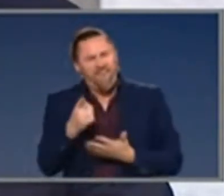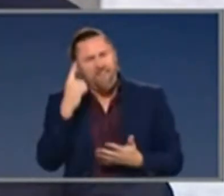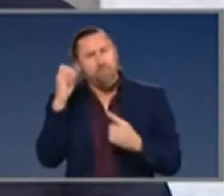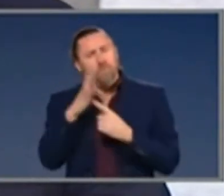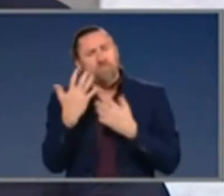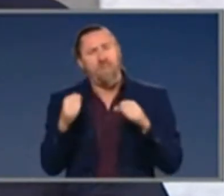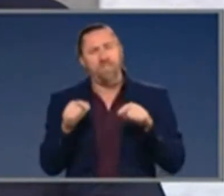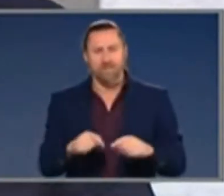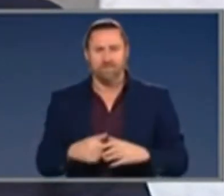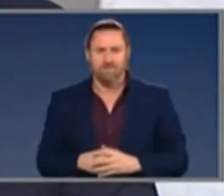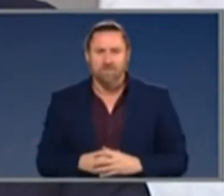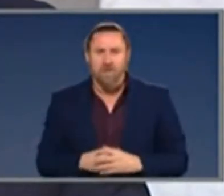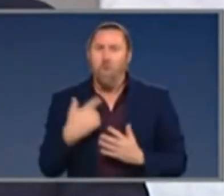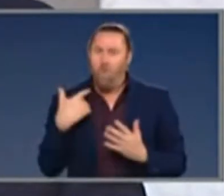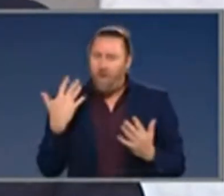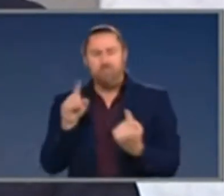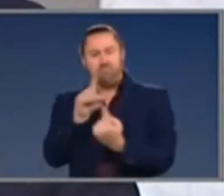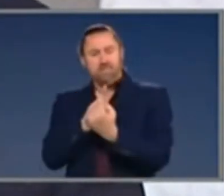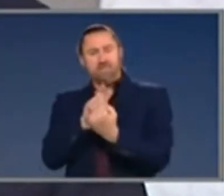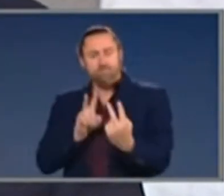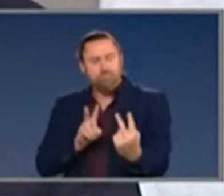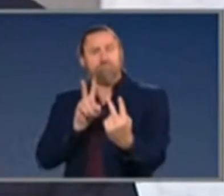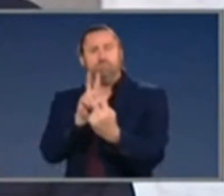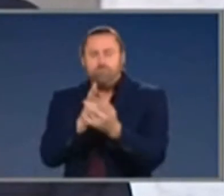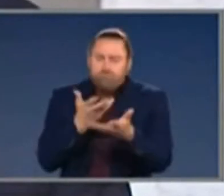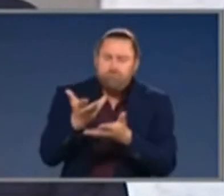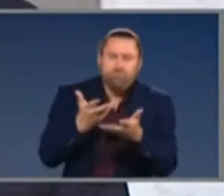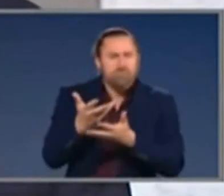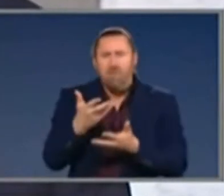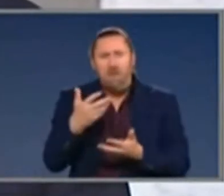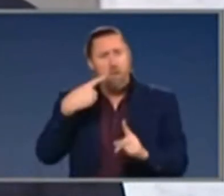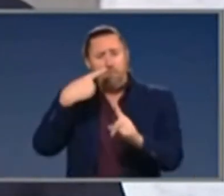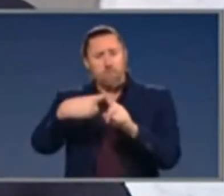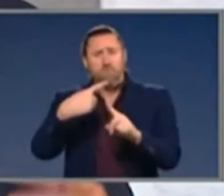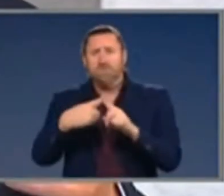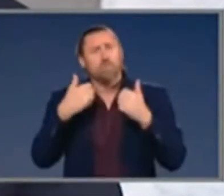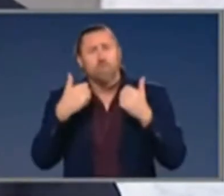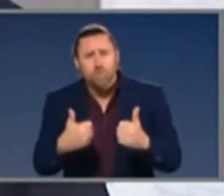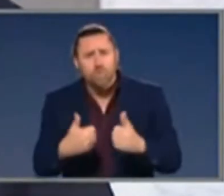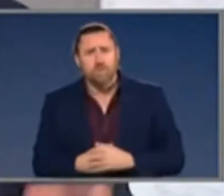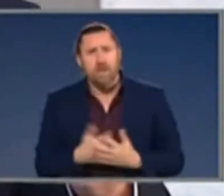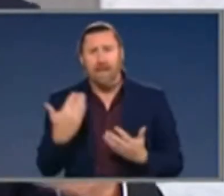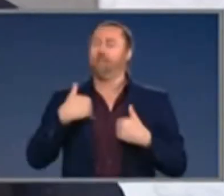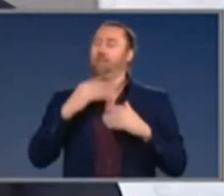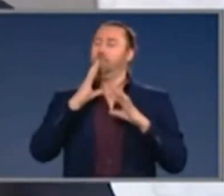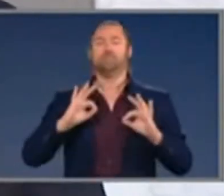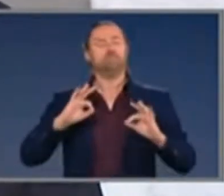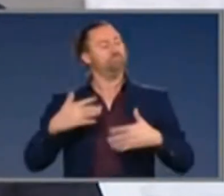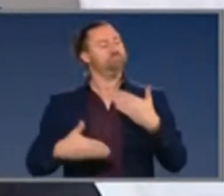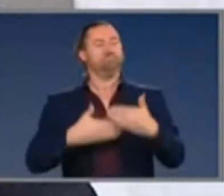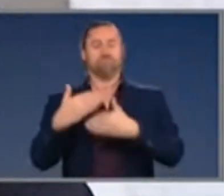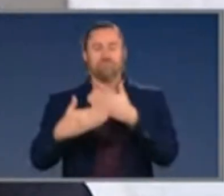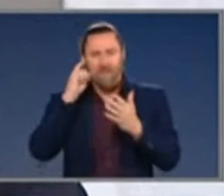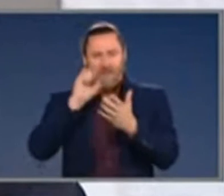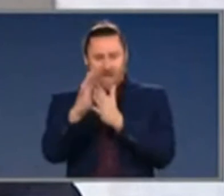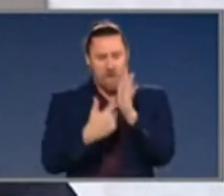economies, liberal democracies, are coming together, I see as a very positive force for peace and stability. I suspect